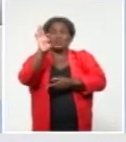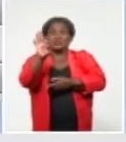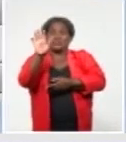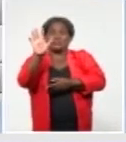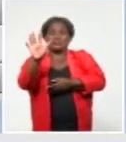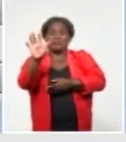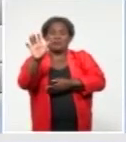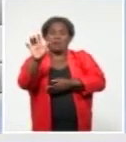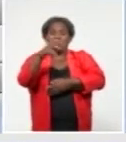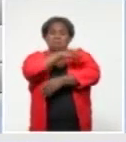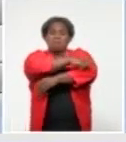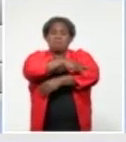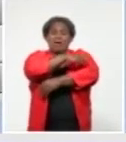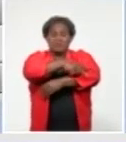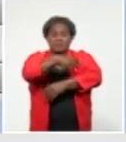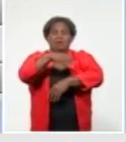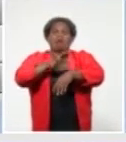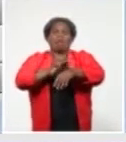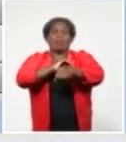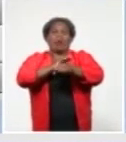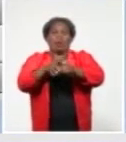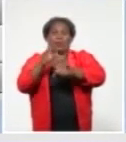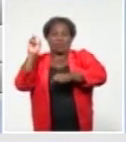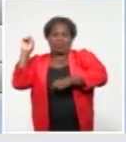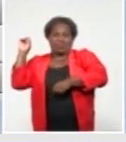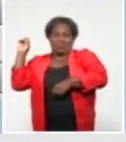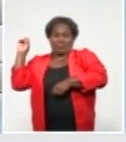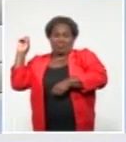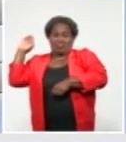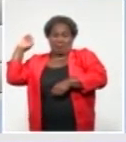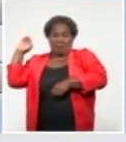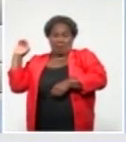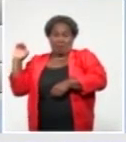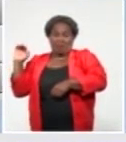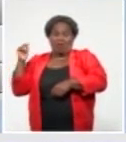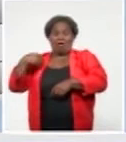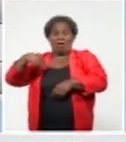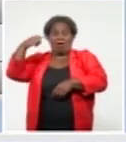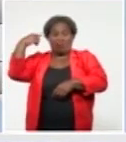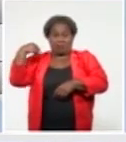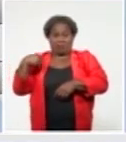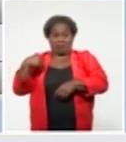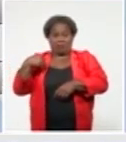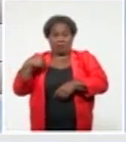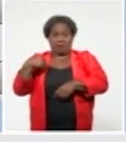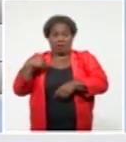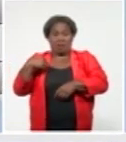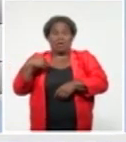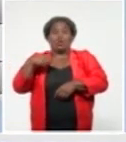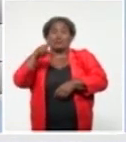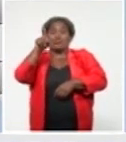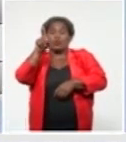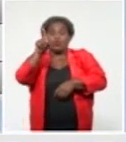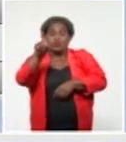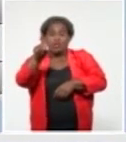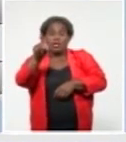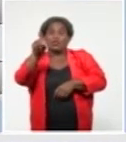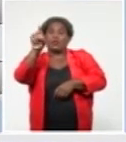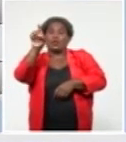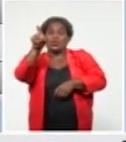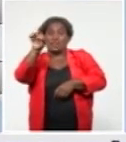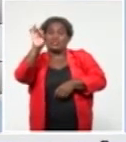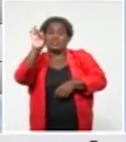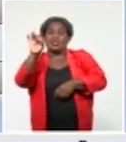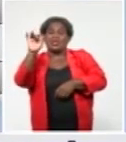global outlook, up to 12 o'clock last night, the same 185 countries remain to diagnose COVID-19 cases.